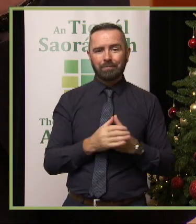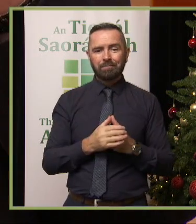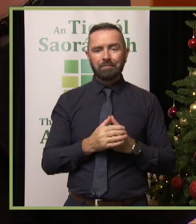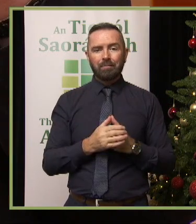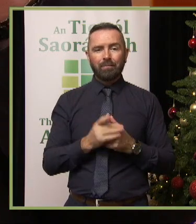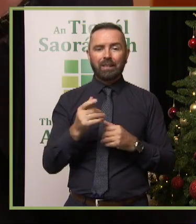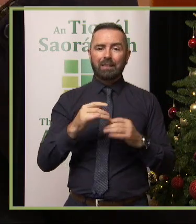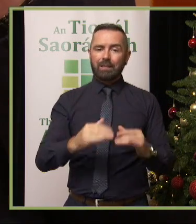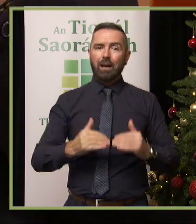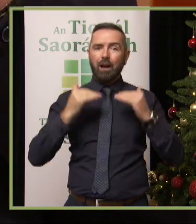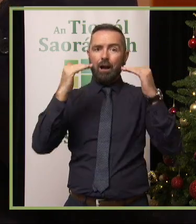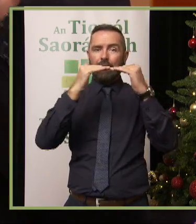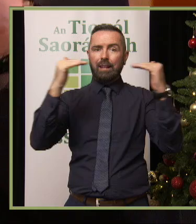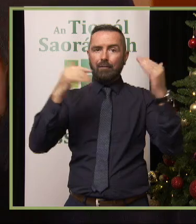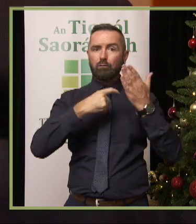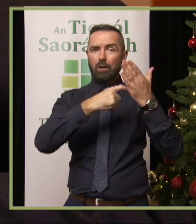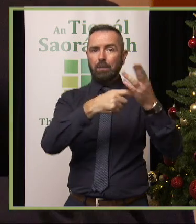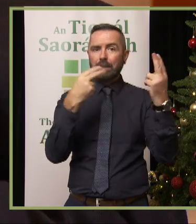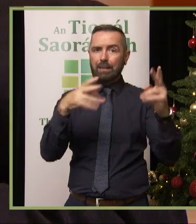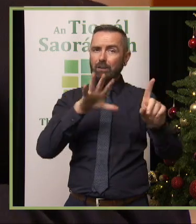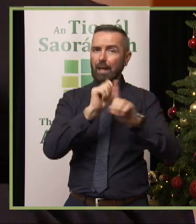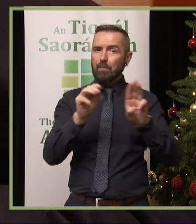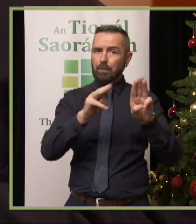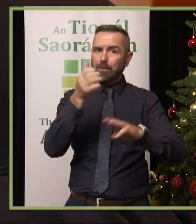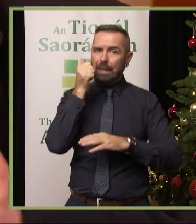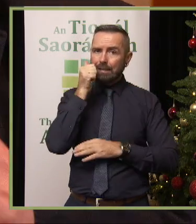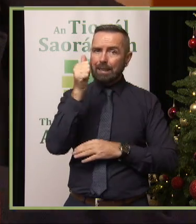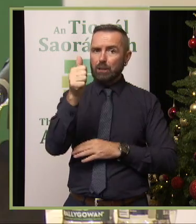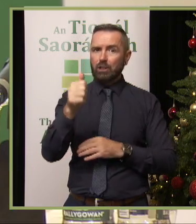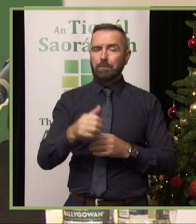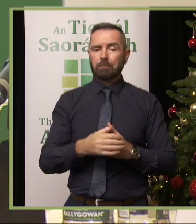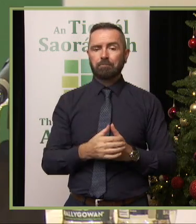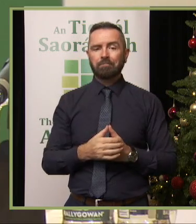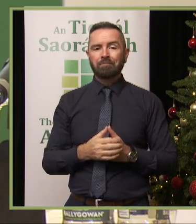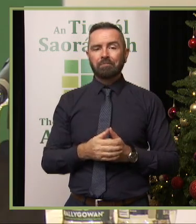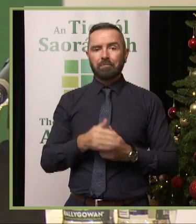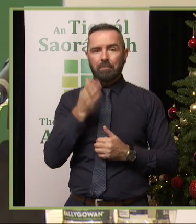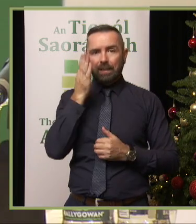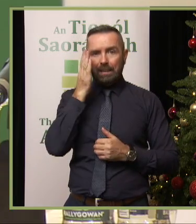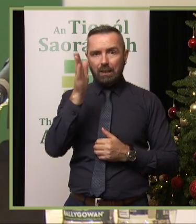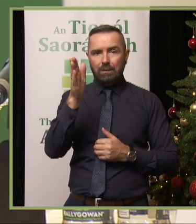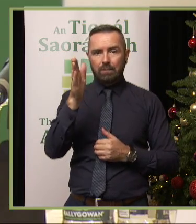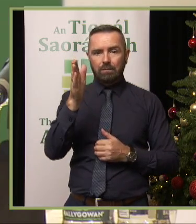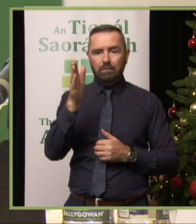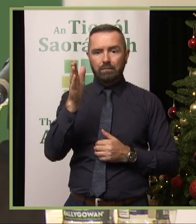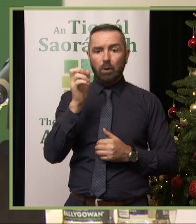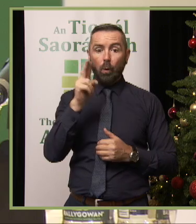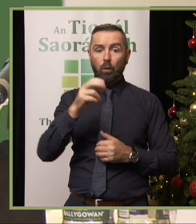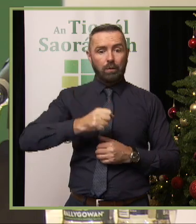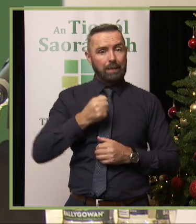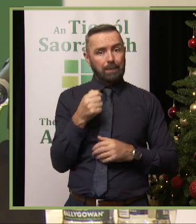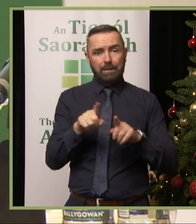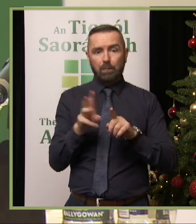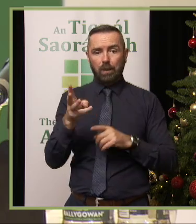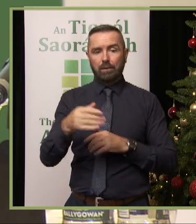high-level recommendation that needs to capture people's attention. Okay. So I would like to keep it as it is. Thank you, Brendan.